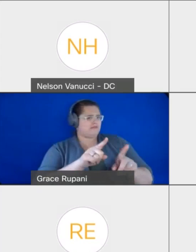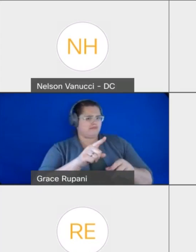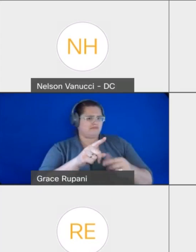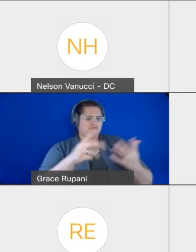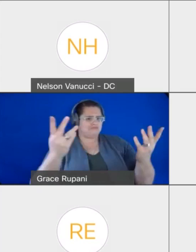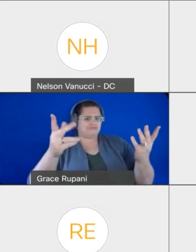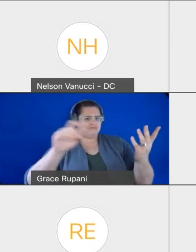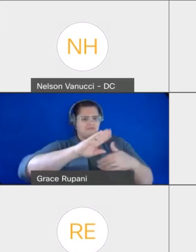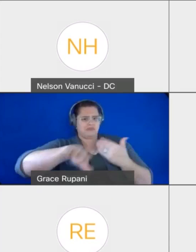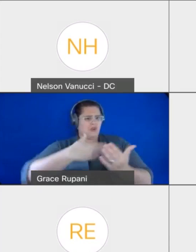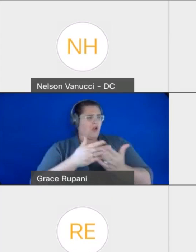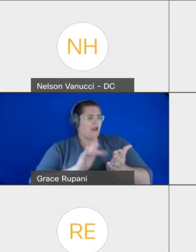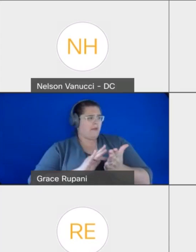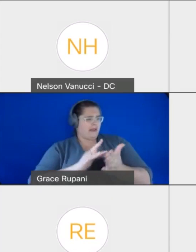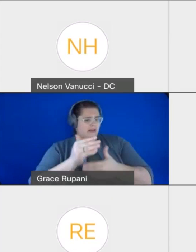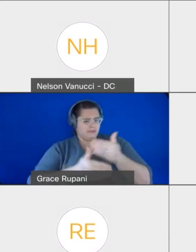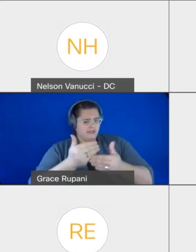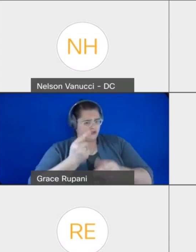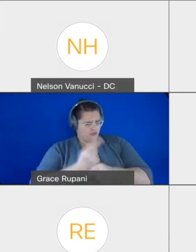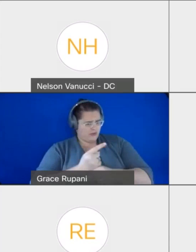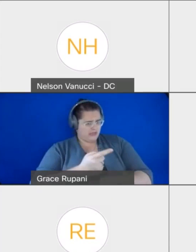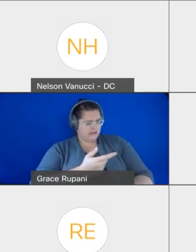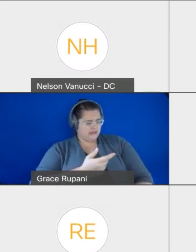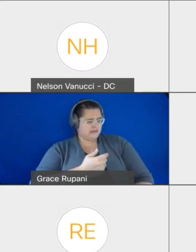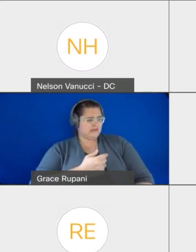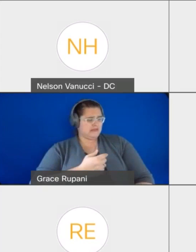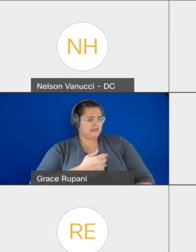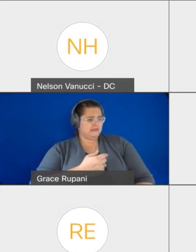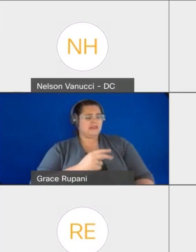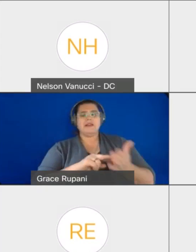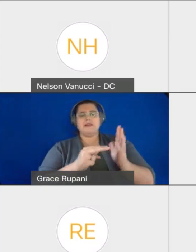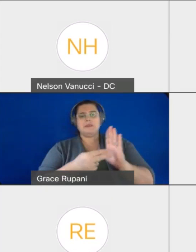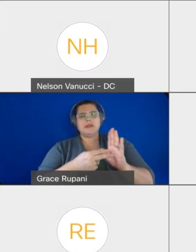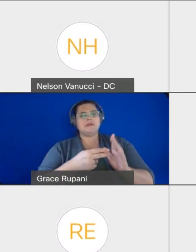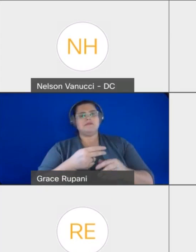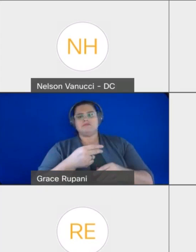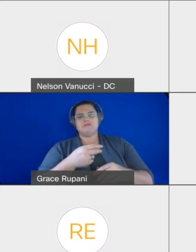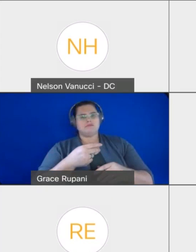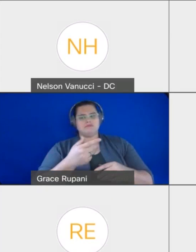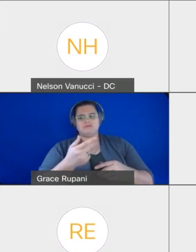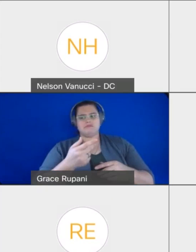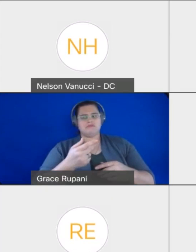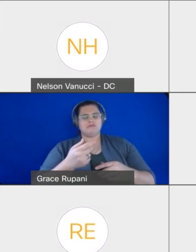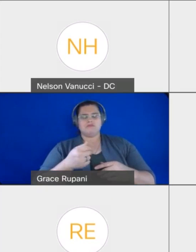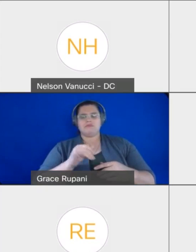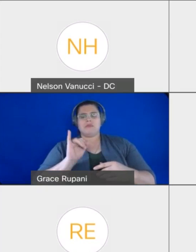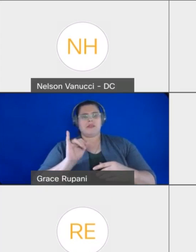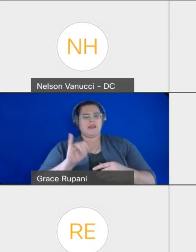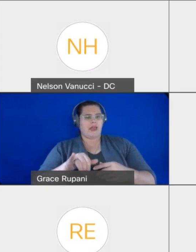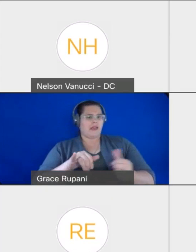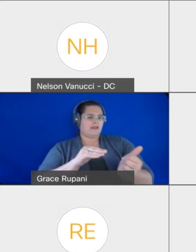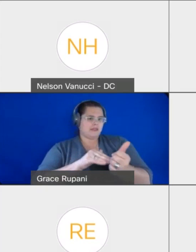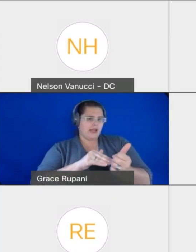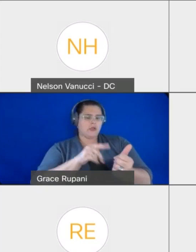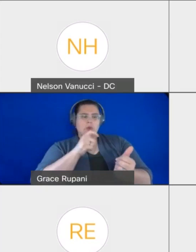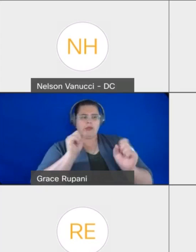other medical procedure that a person gets. Whoever has the authority to provide informed consent would need to